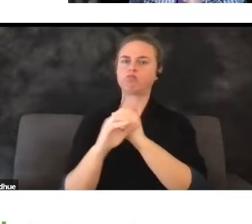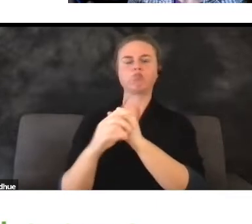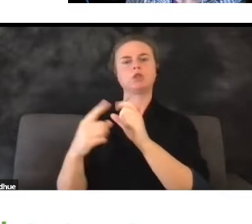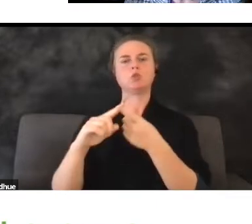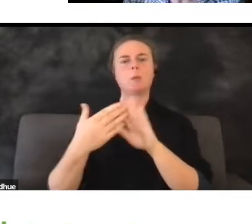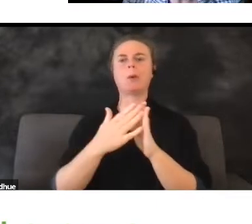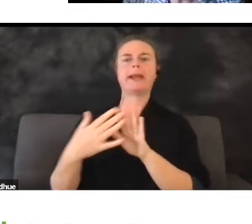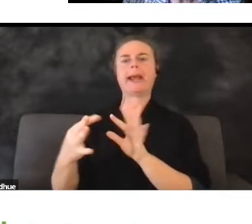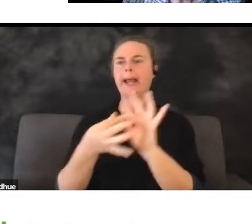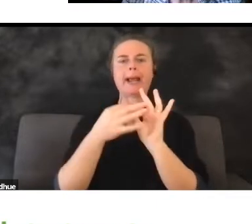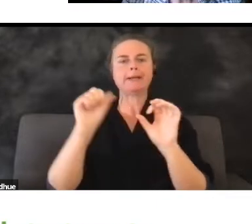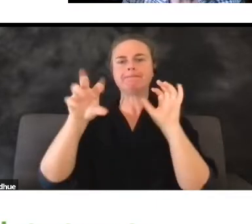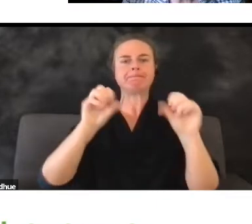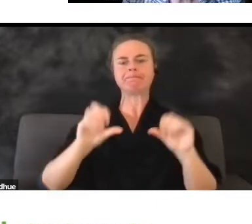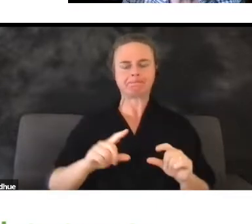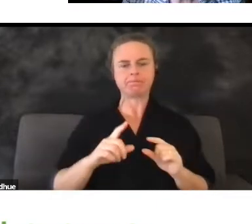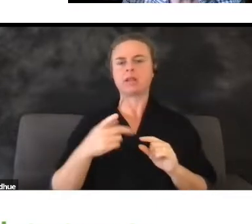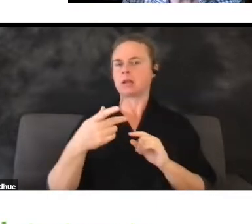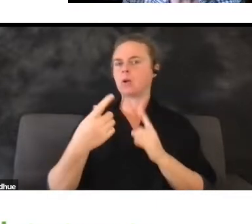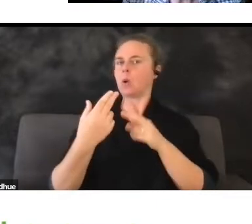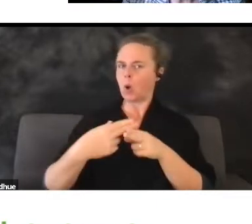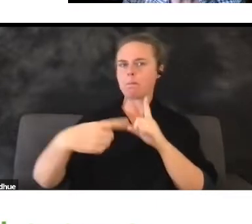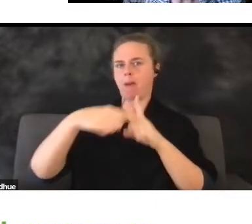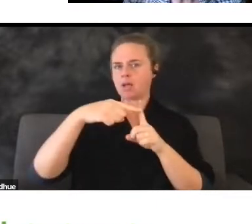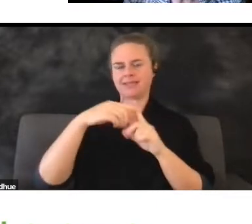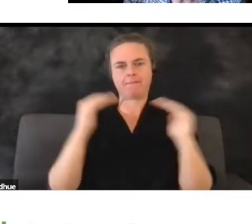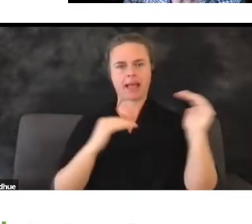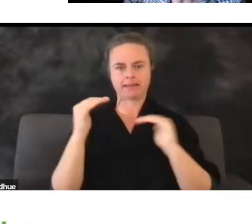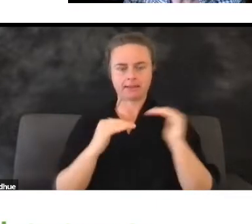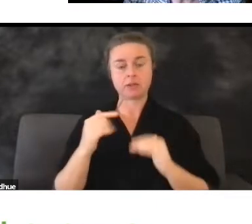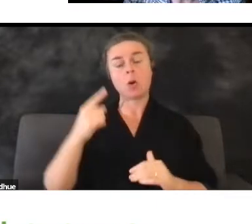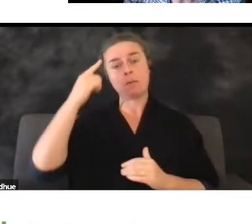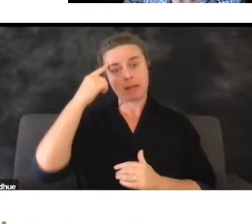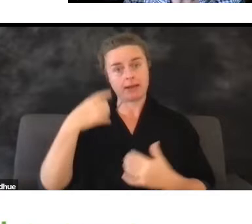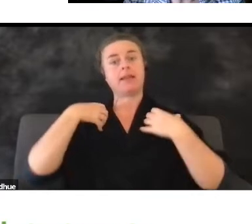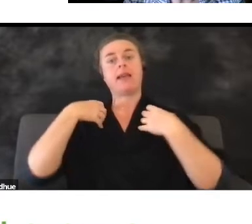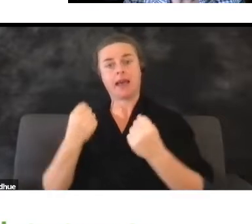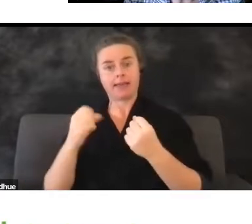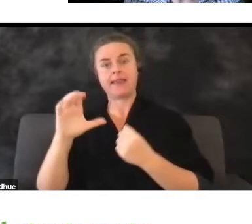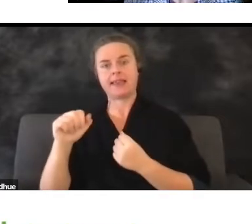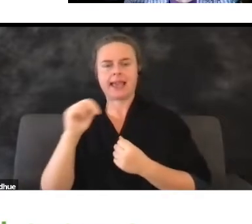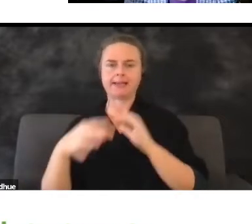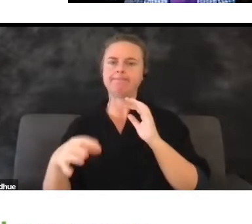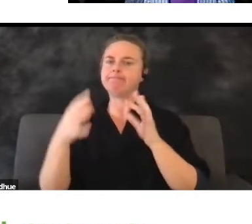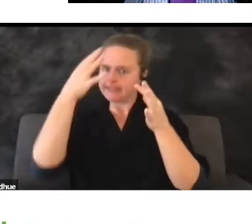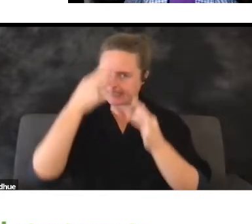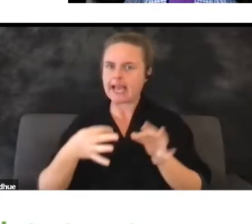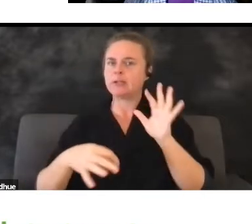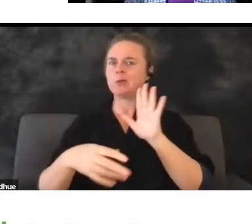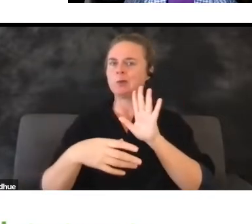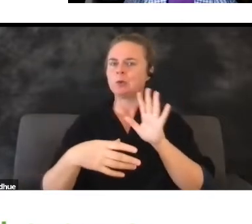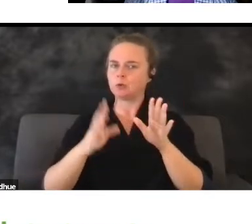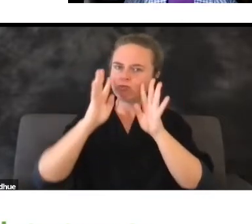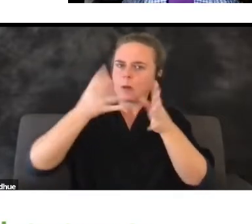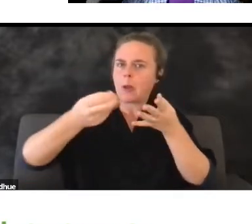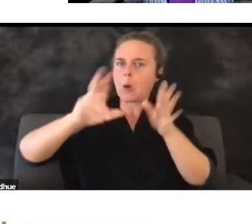under NEKprosper, but the mentally healthy CAN has chosen this Positive Balance as